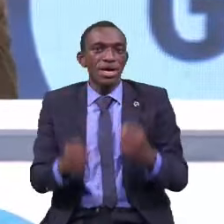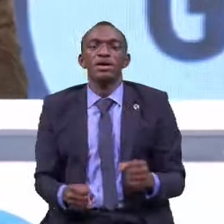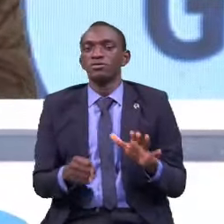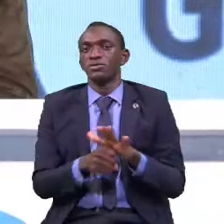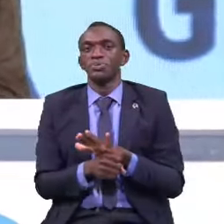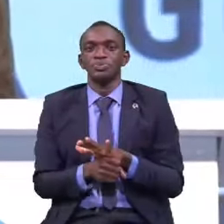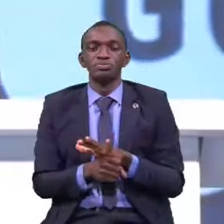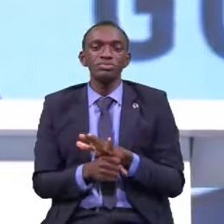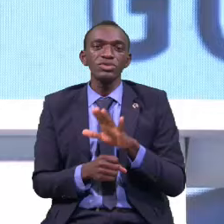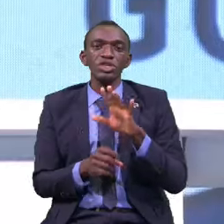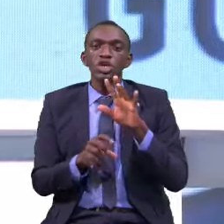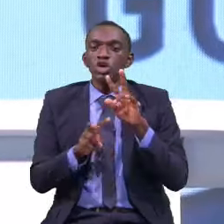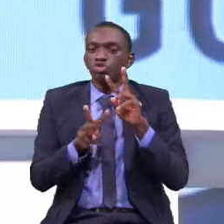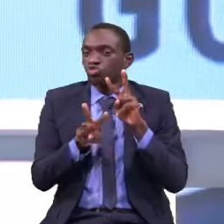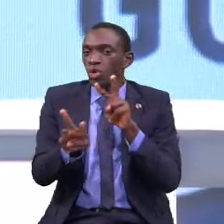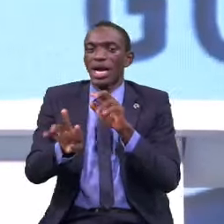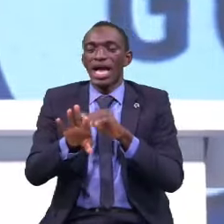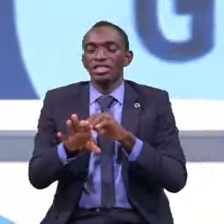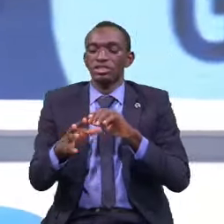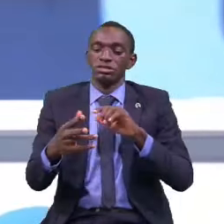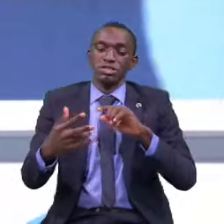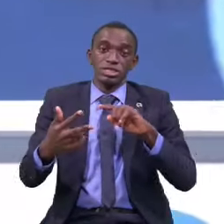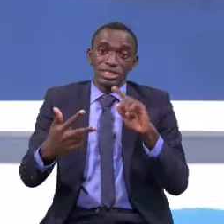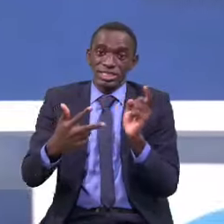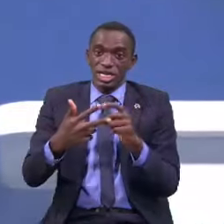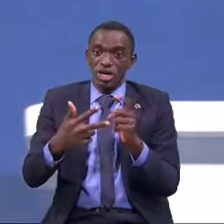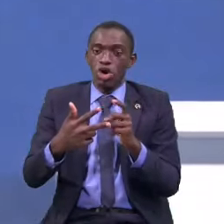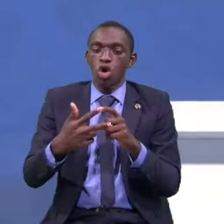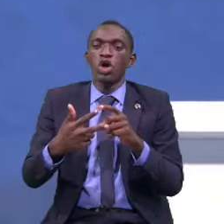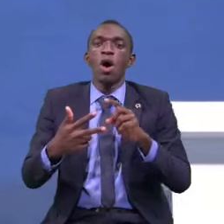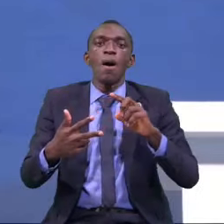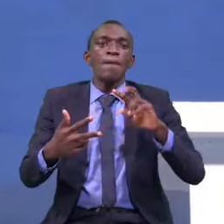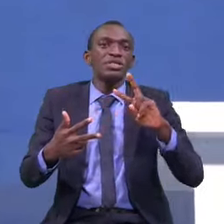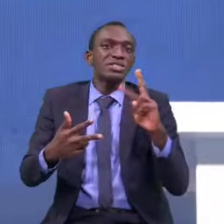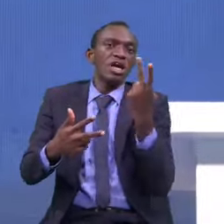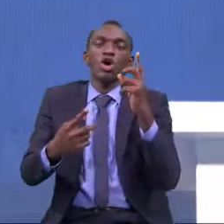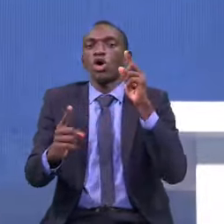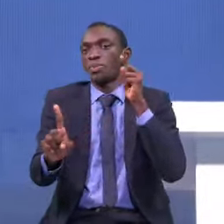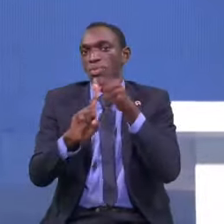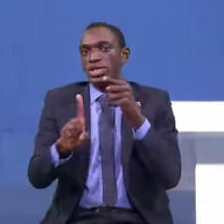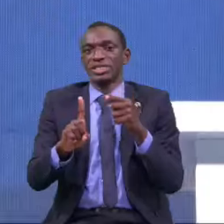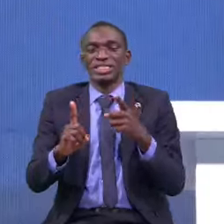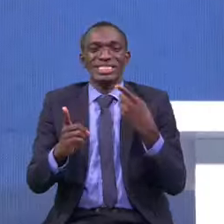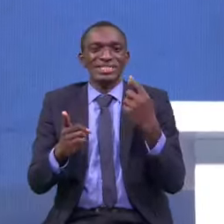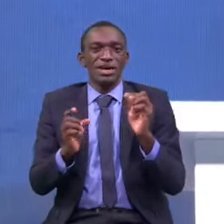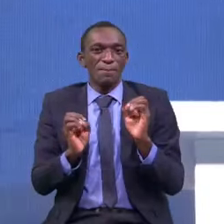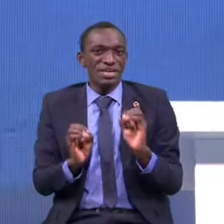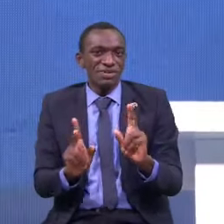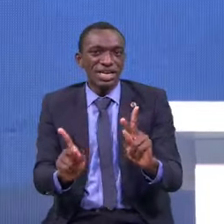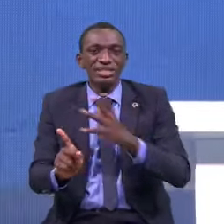Look at point number two here. Point number two is the privilege and power of a single